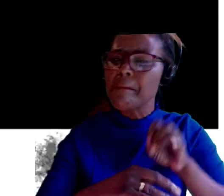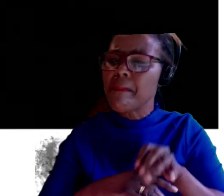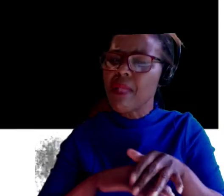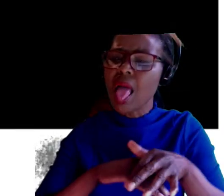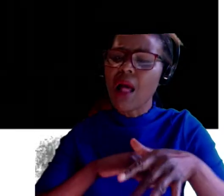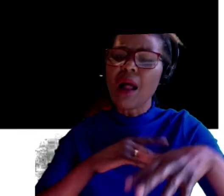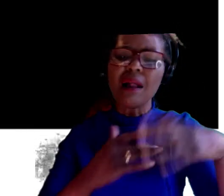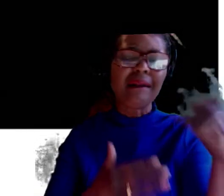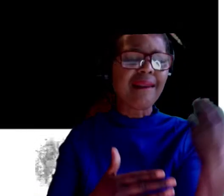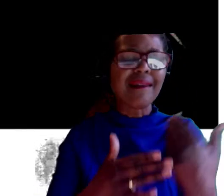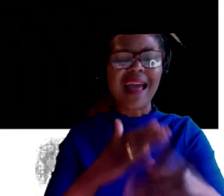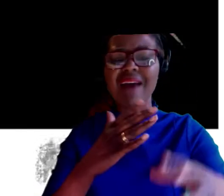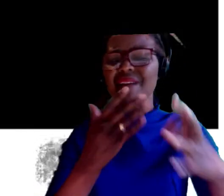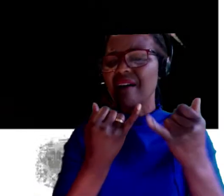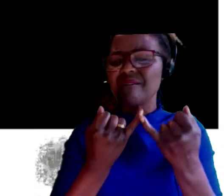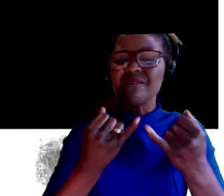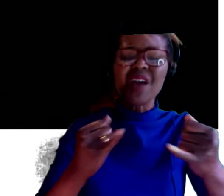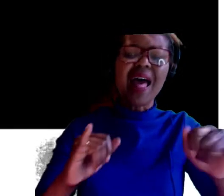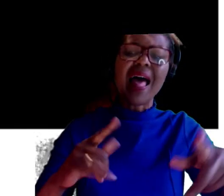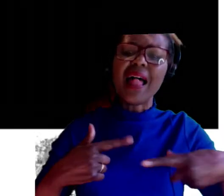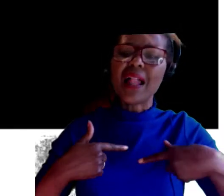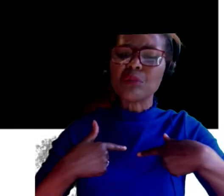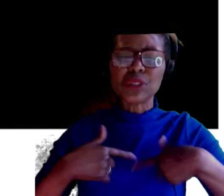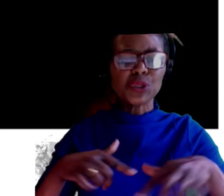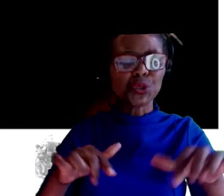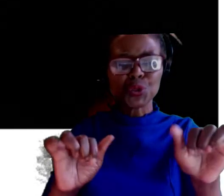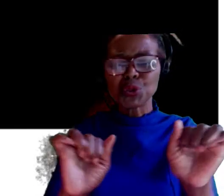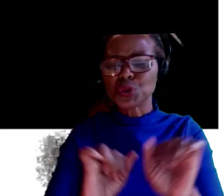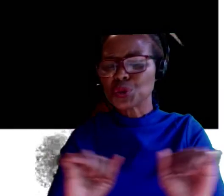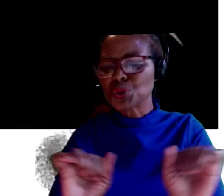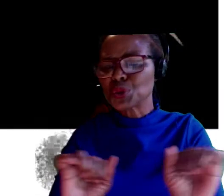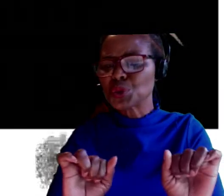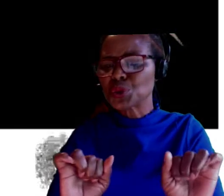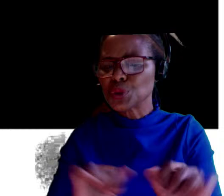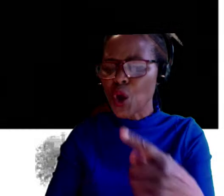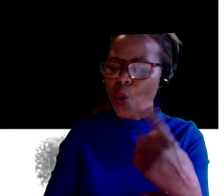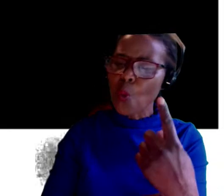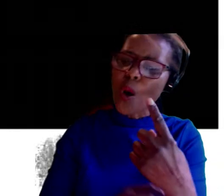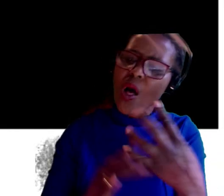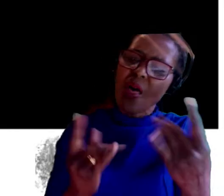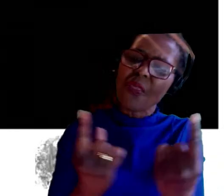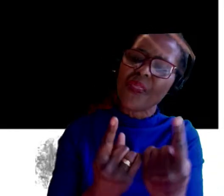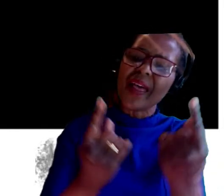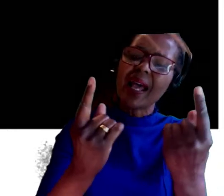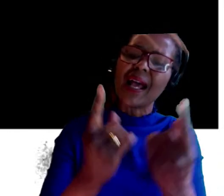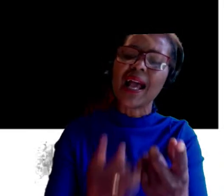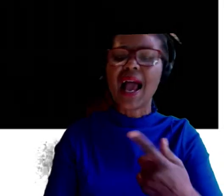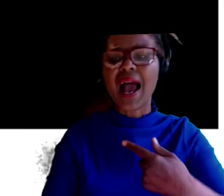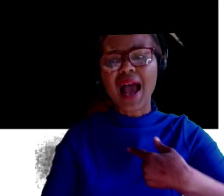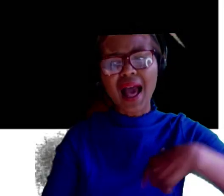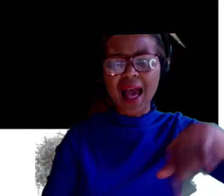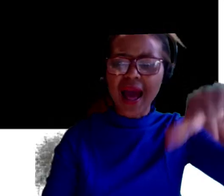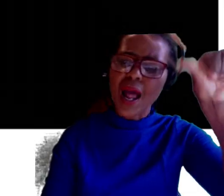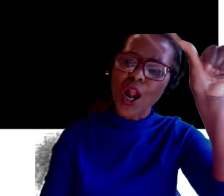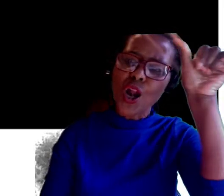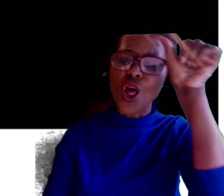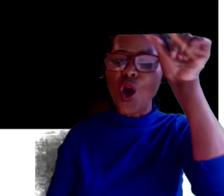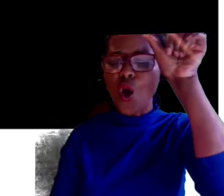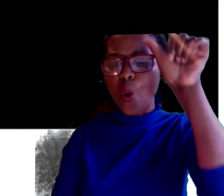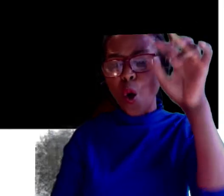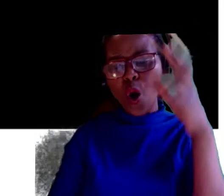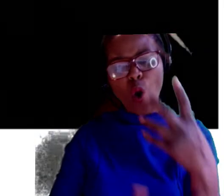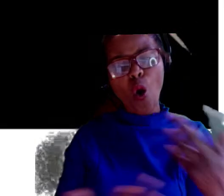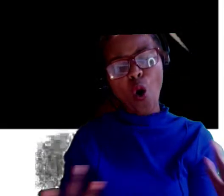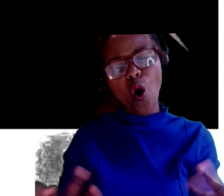yet. This one thing I know, for he loved